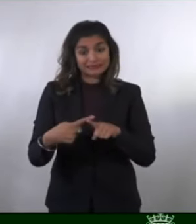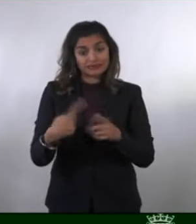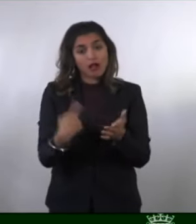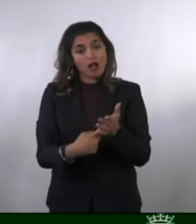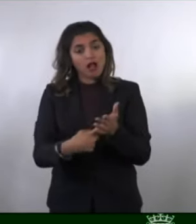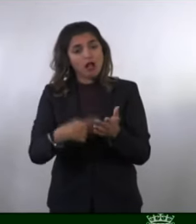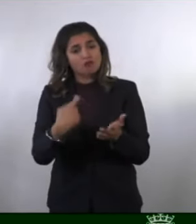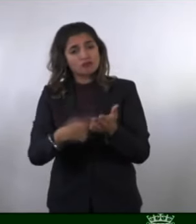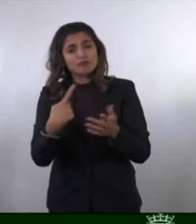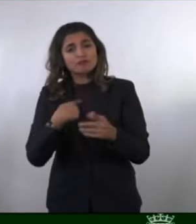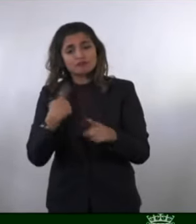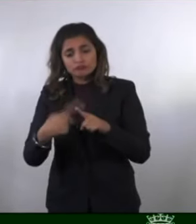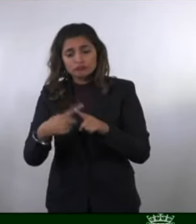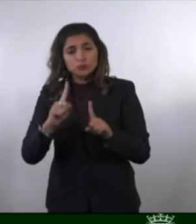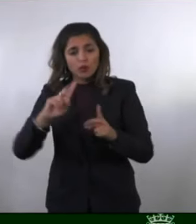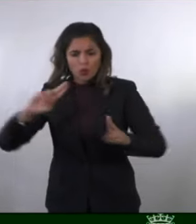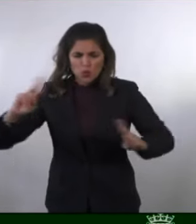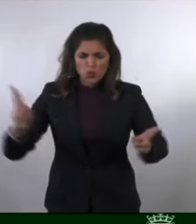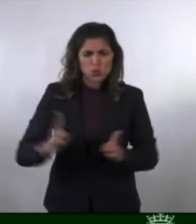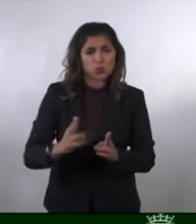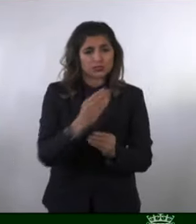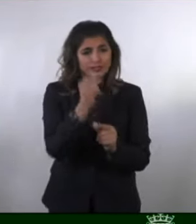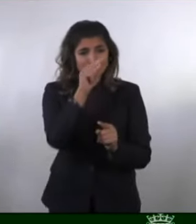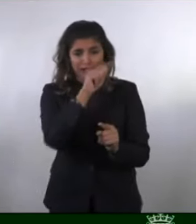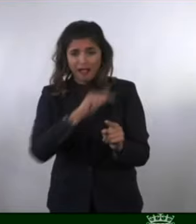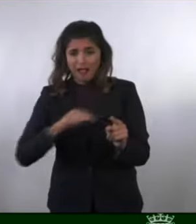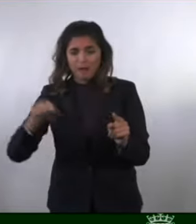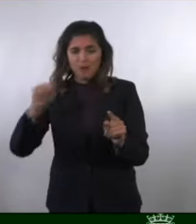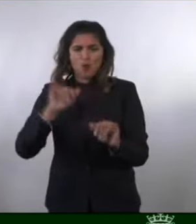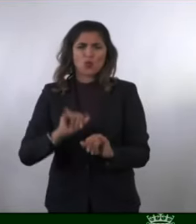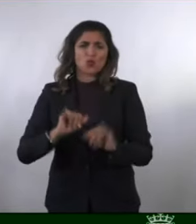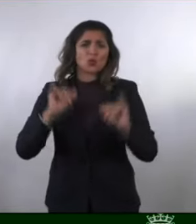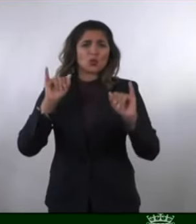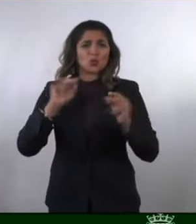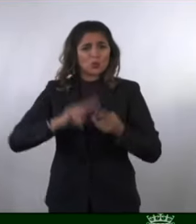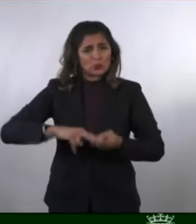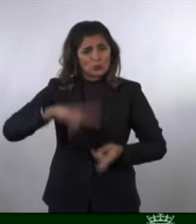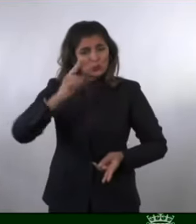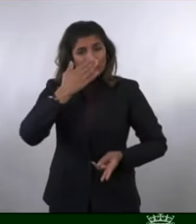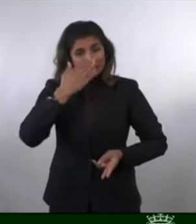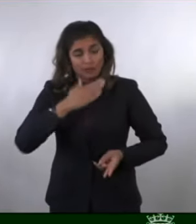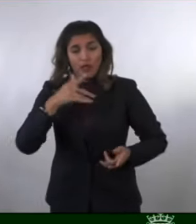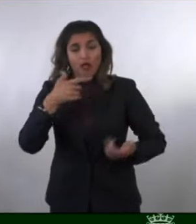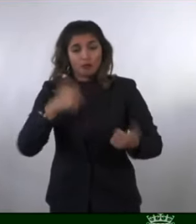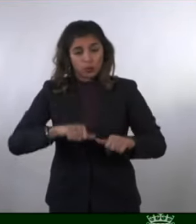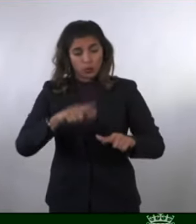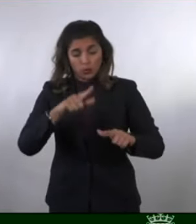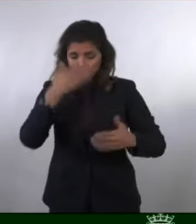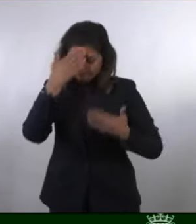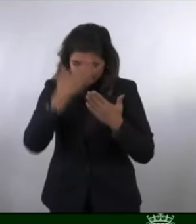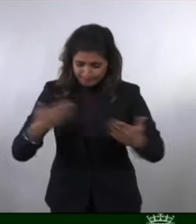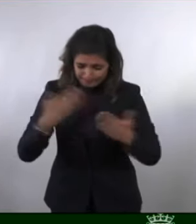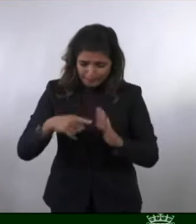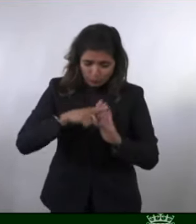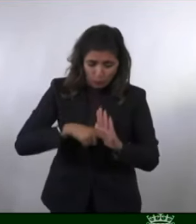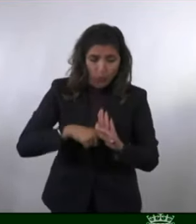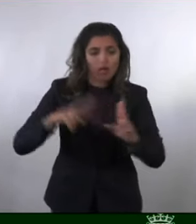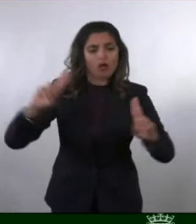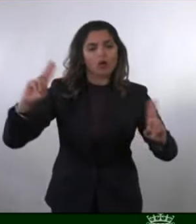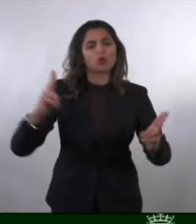incidence down in some of those areas where the disease was really taking off. If you look at the graphs in the northwest